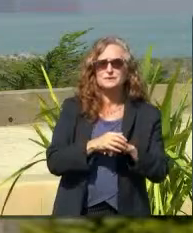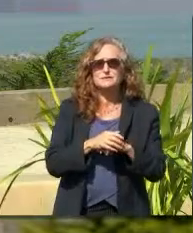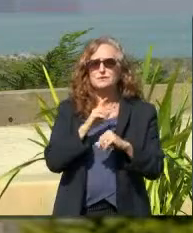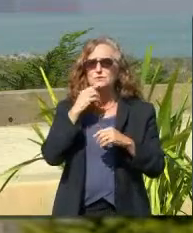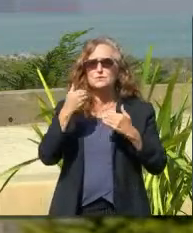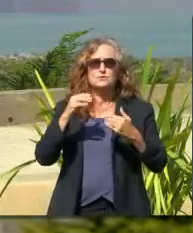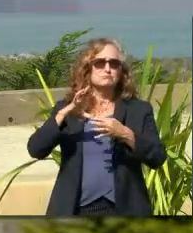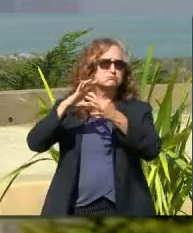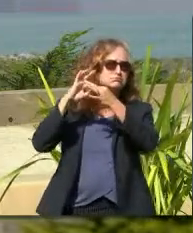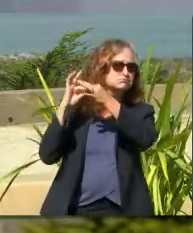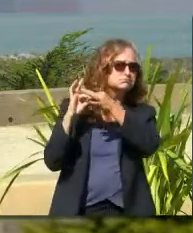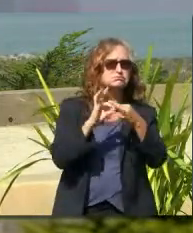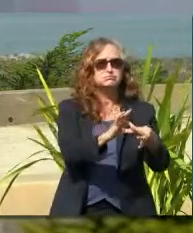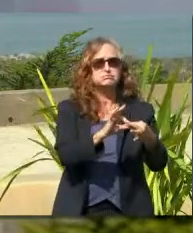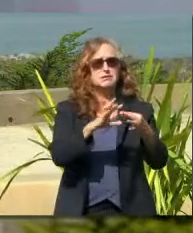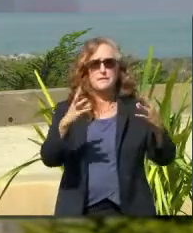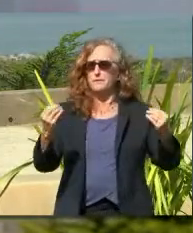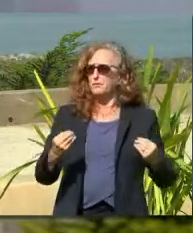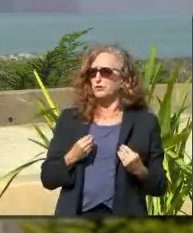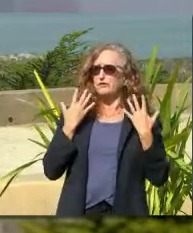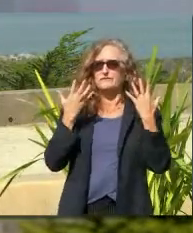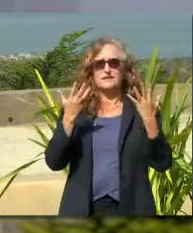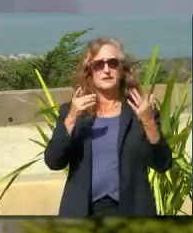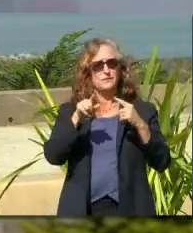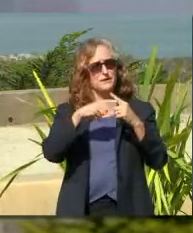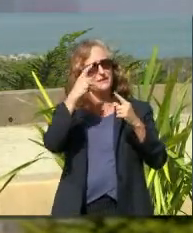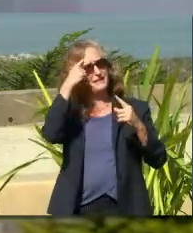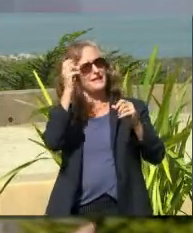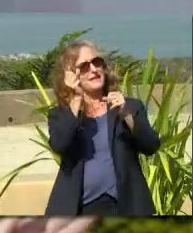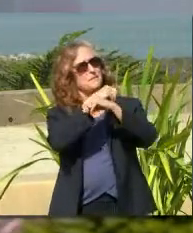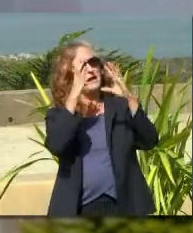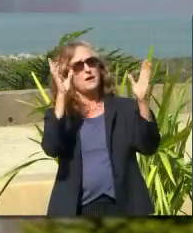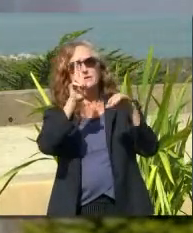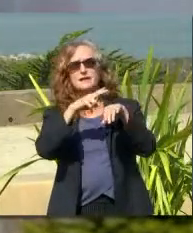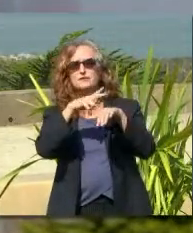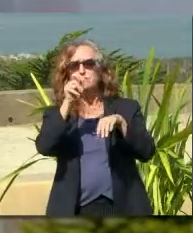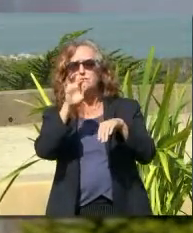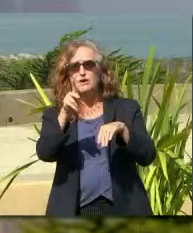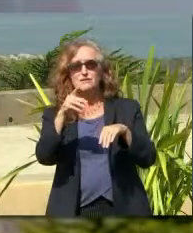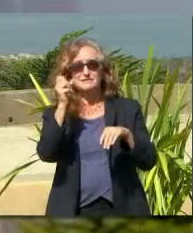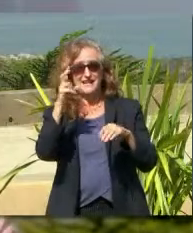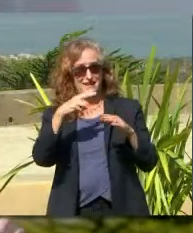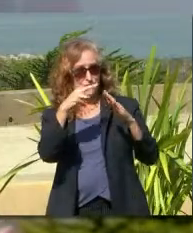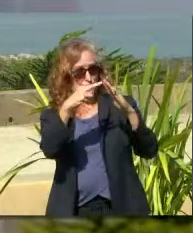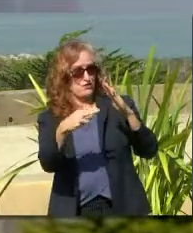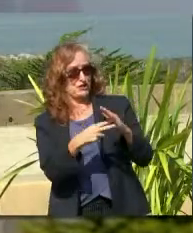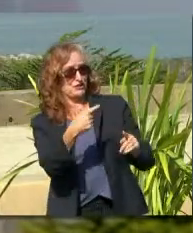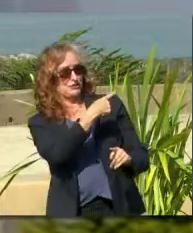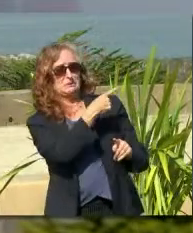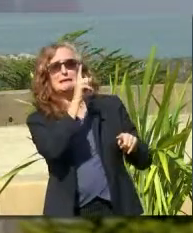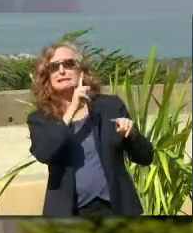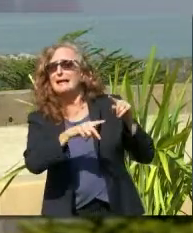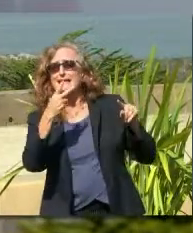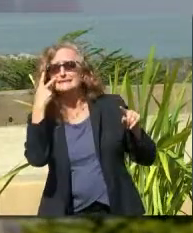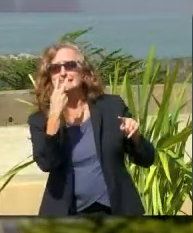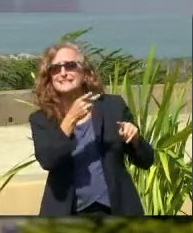they are certainly moving and inspiring when you think of a national park. If there were a bridge behind me, we would see it